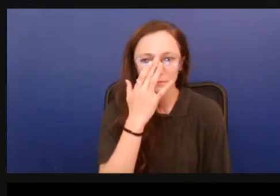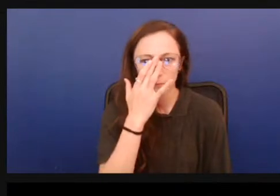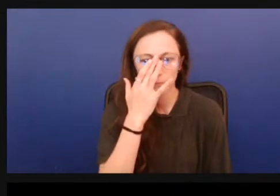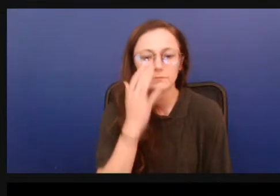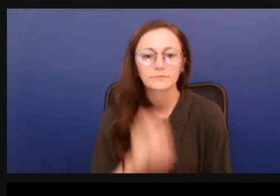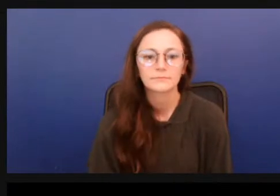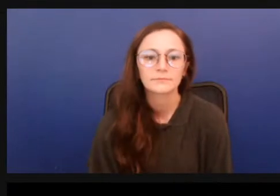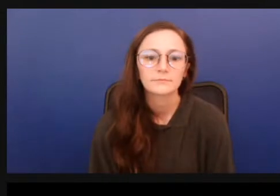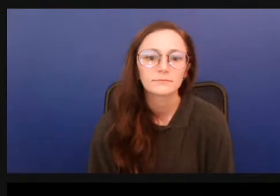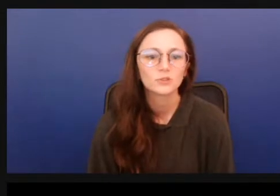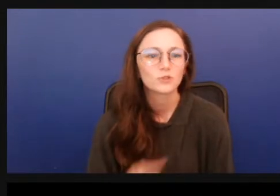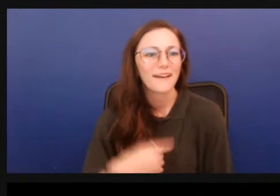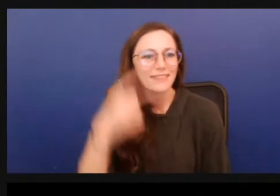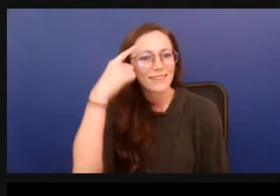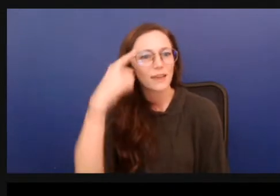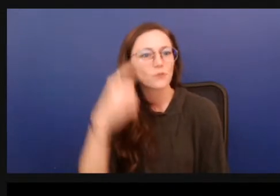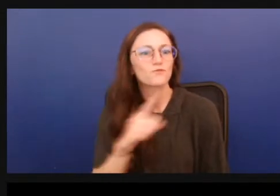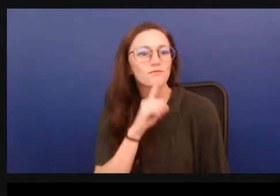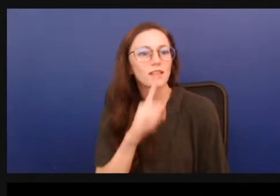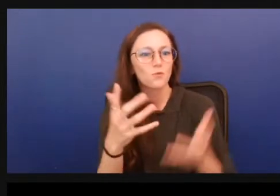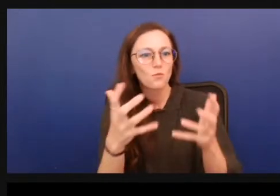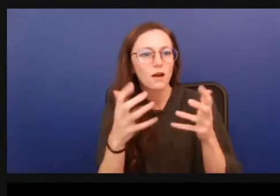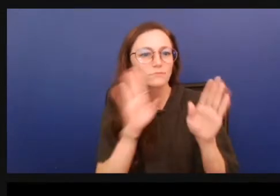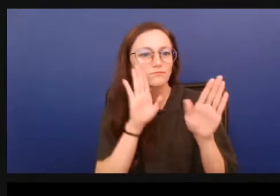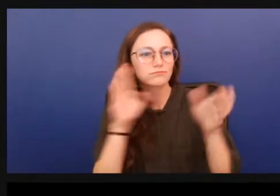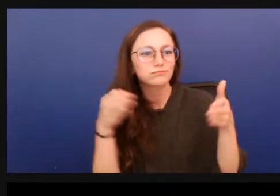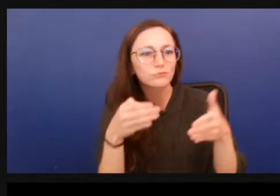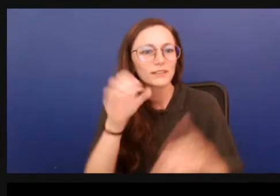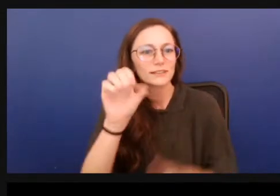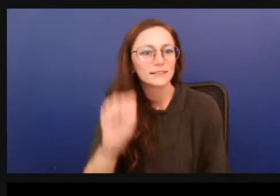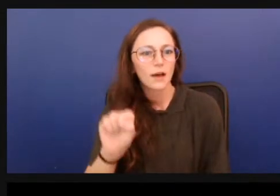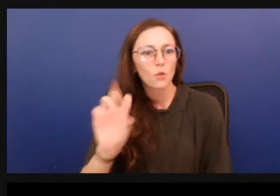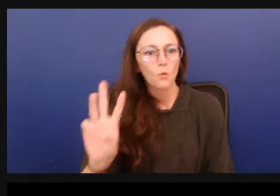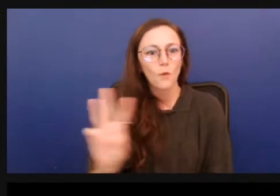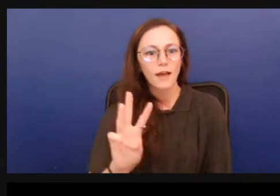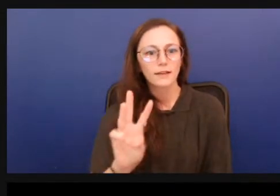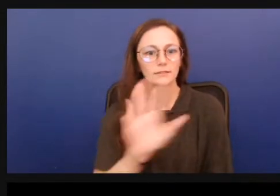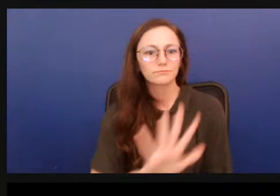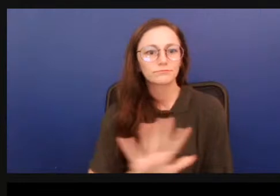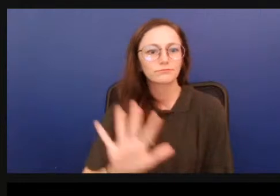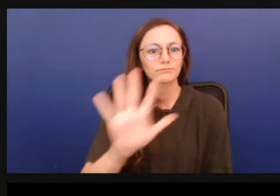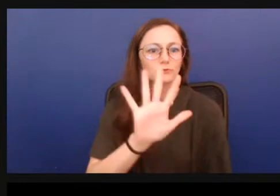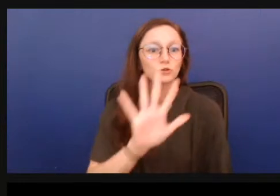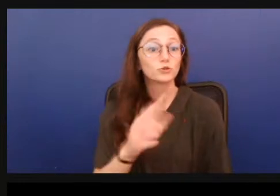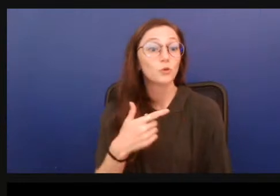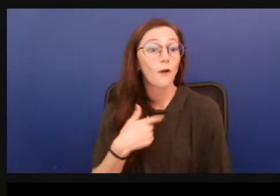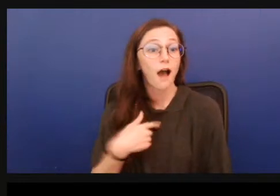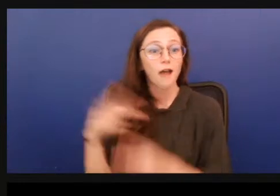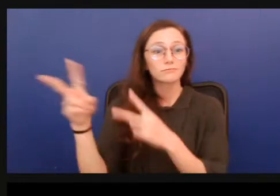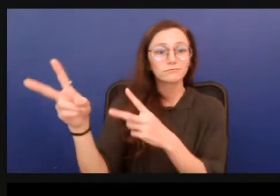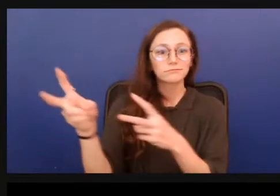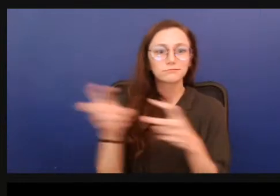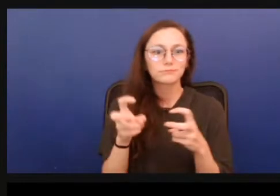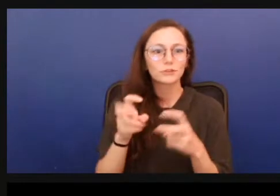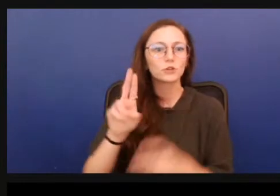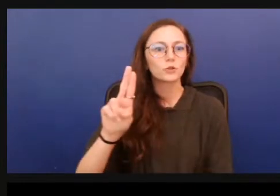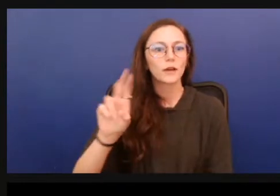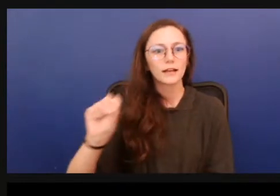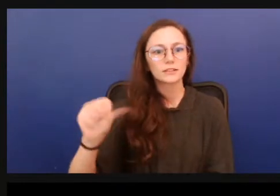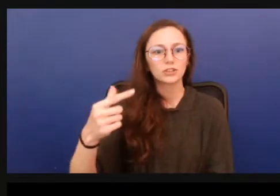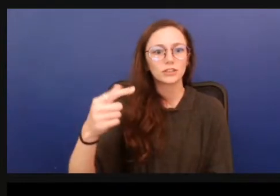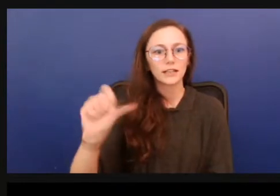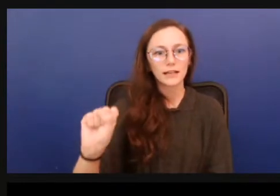patch down here to the southwest a little bit more. And so I've taken the USGS map and I've made a cross section with A